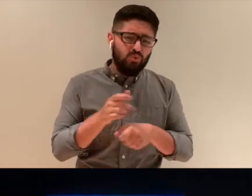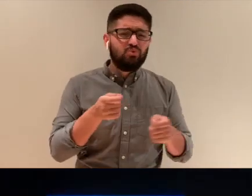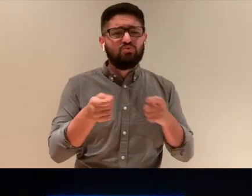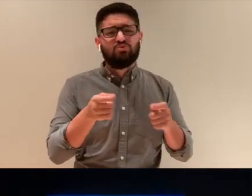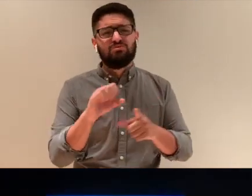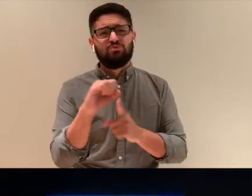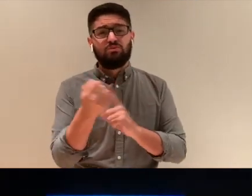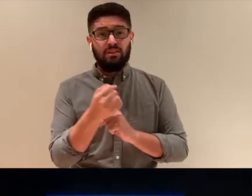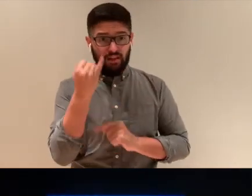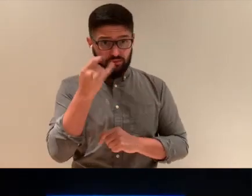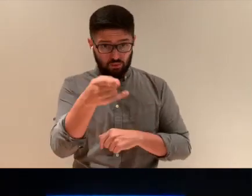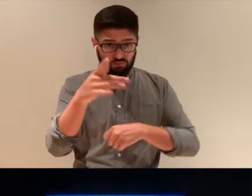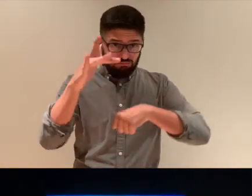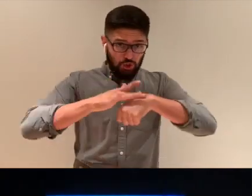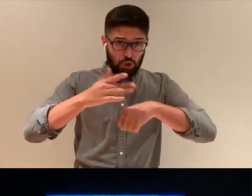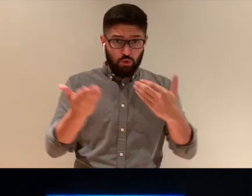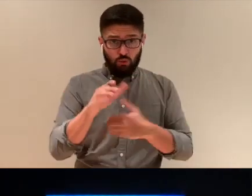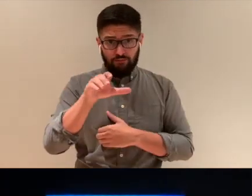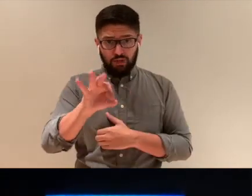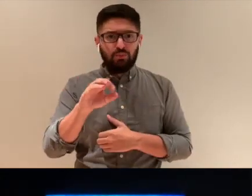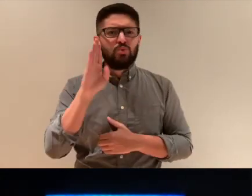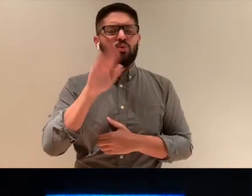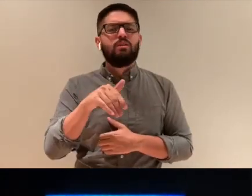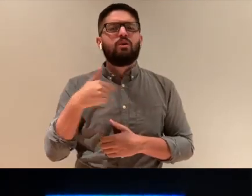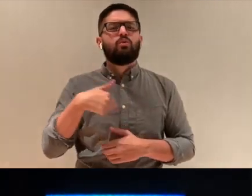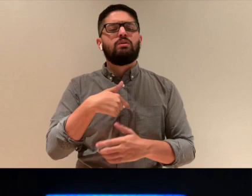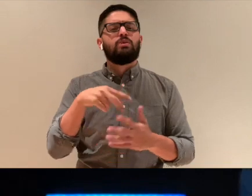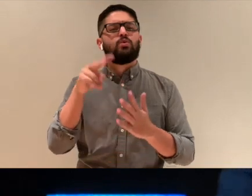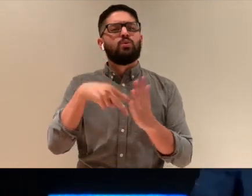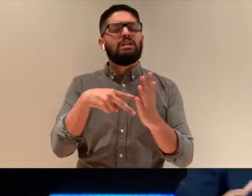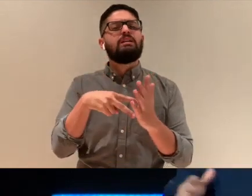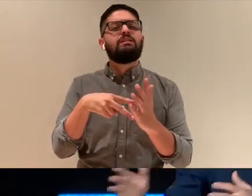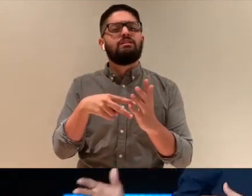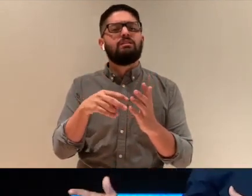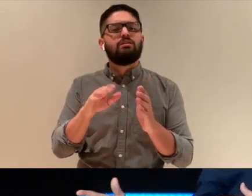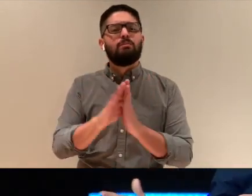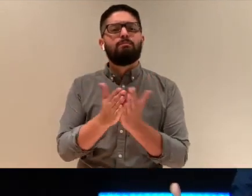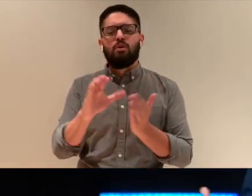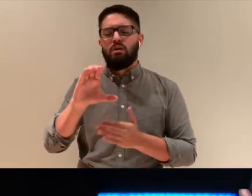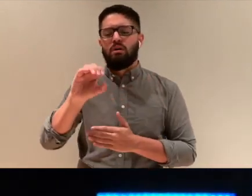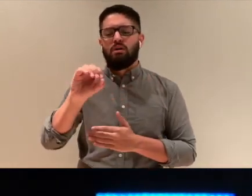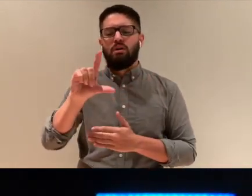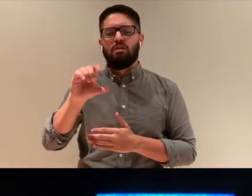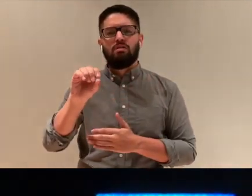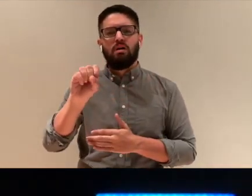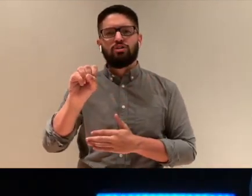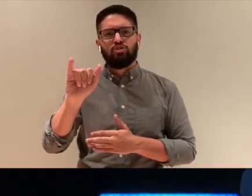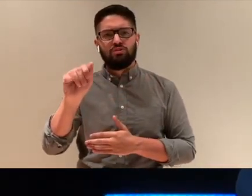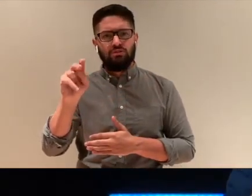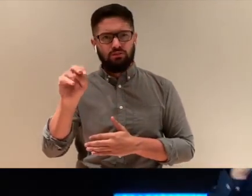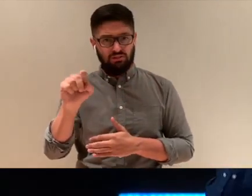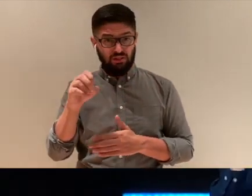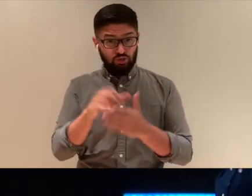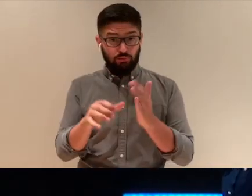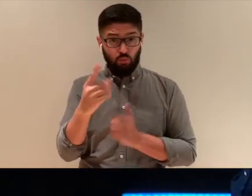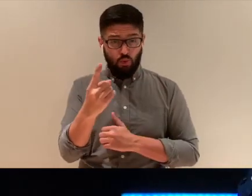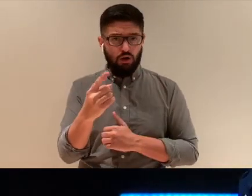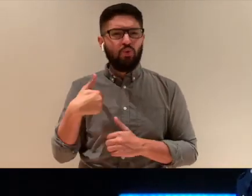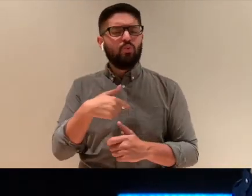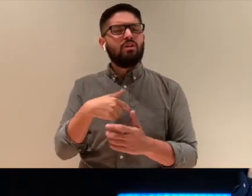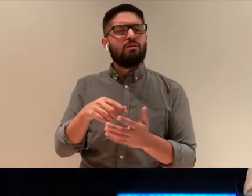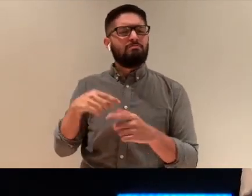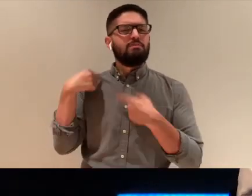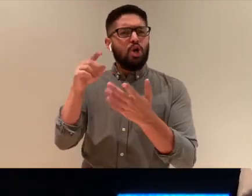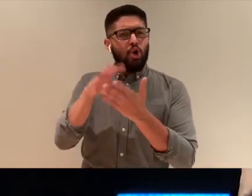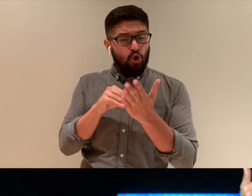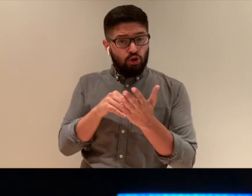Christ. You know, if you've been here at Christ Fellowship, you know that we've been going through a study of the book of Colossians. And in chapter 1,